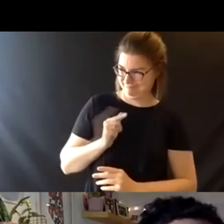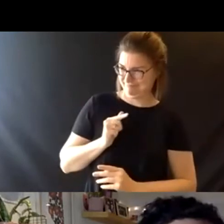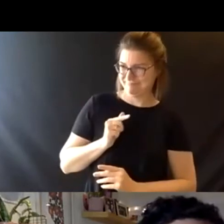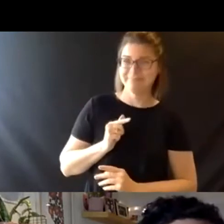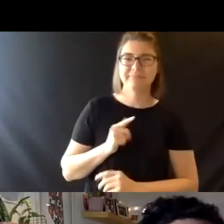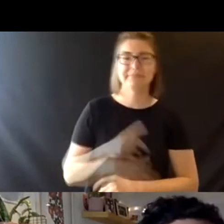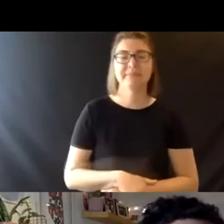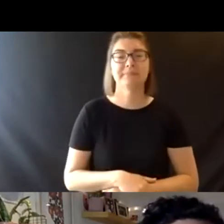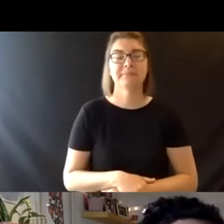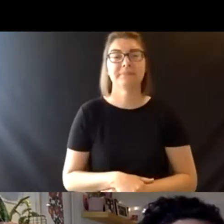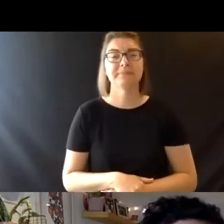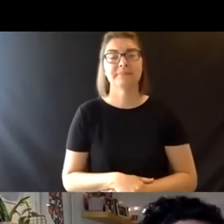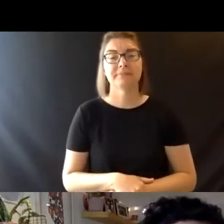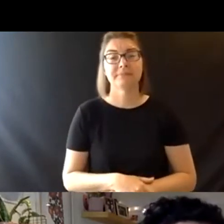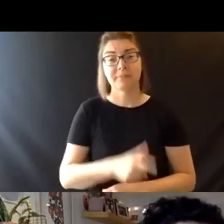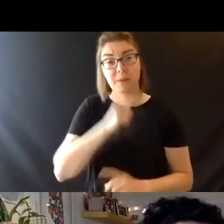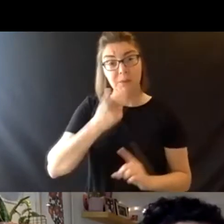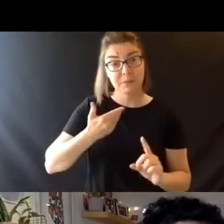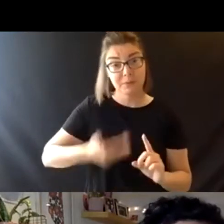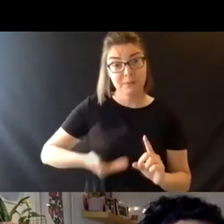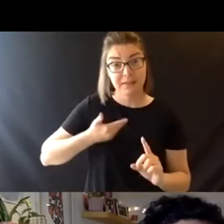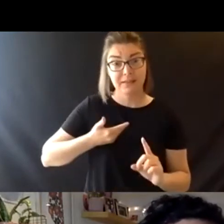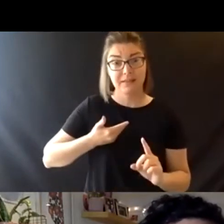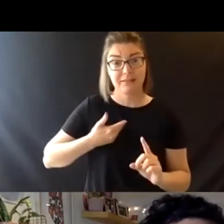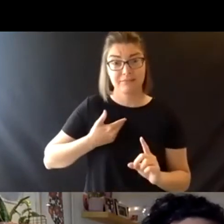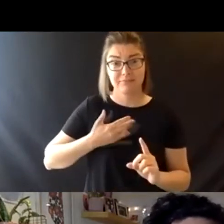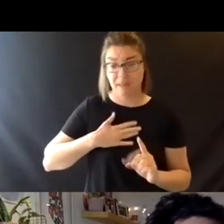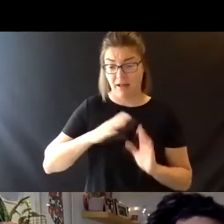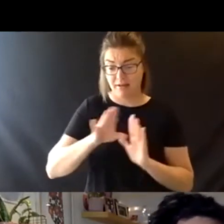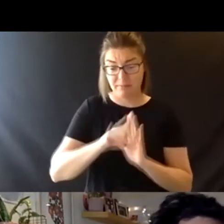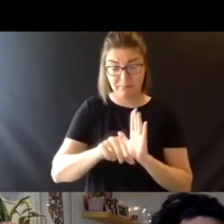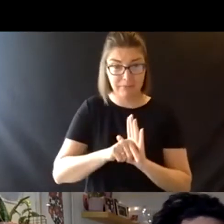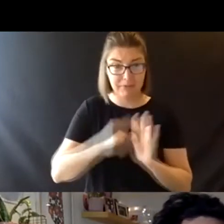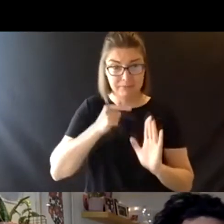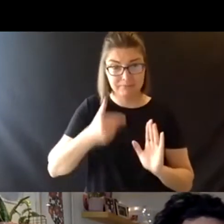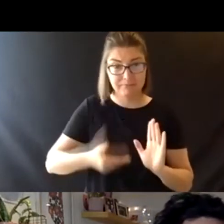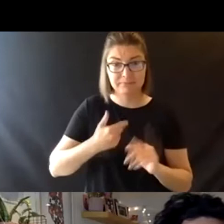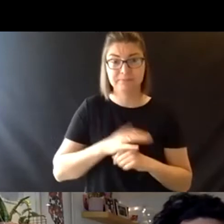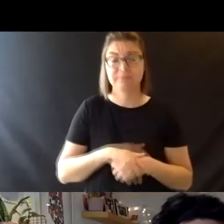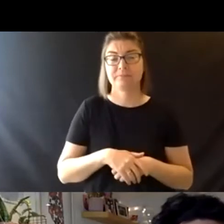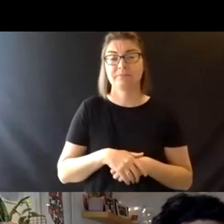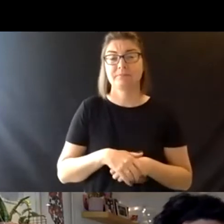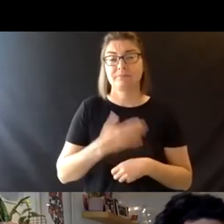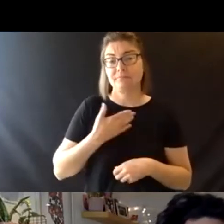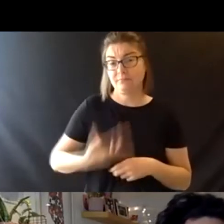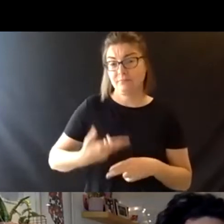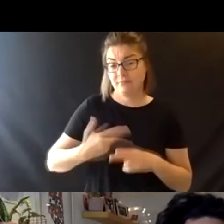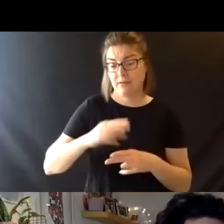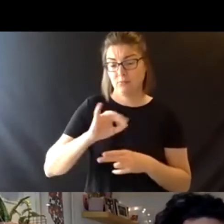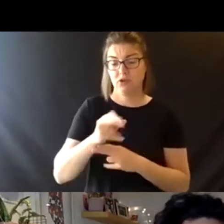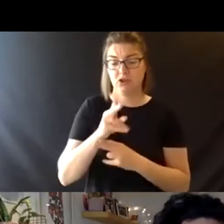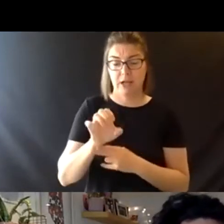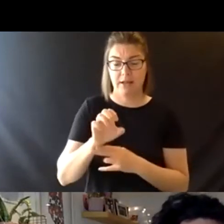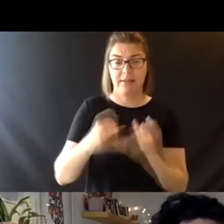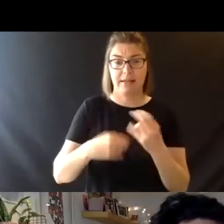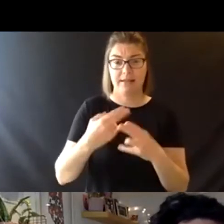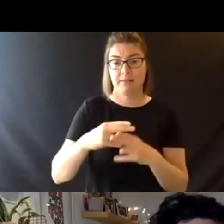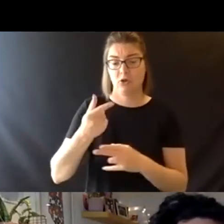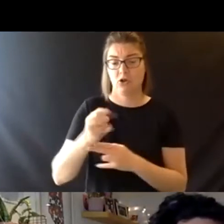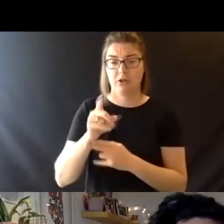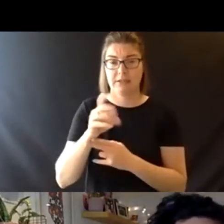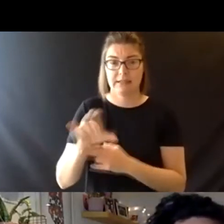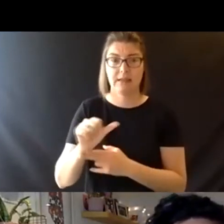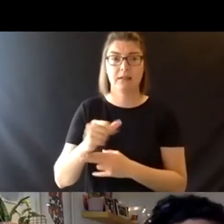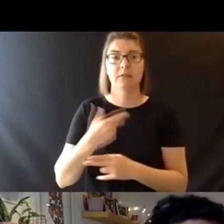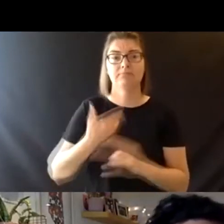In terms of who I am and where I come from. My name is Jaye Garcia. I use they, them, theirs